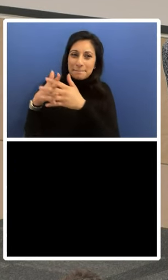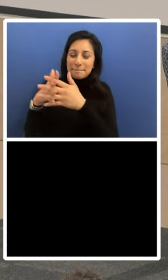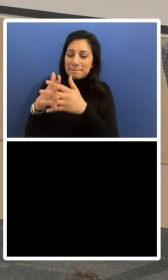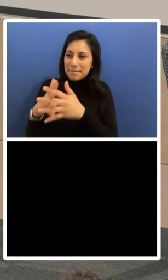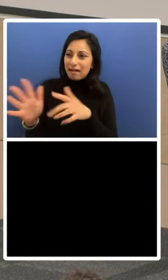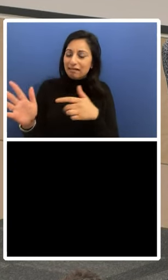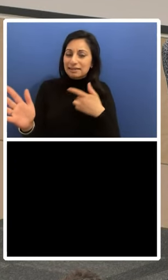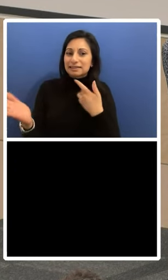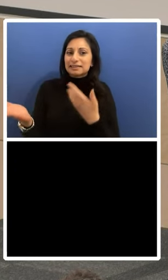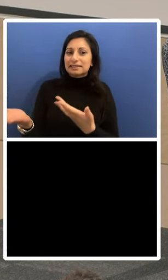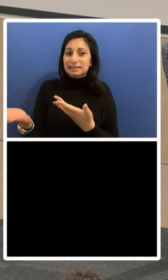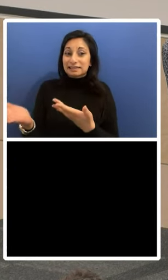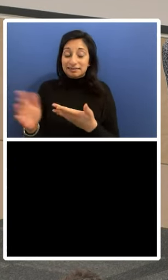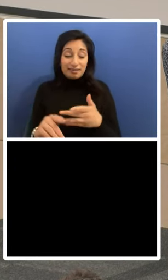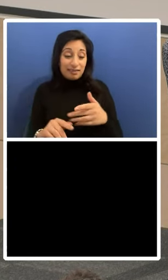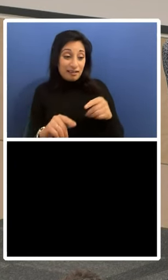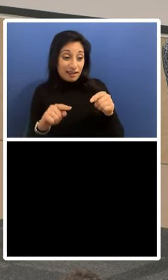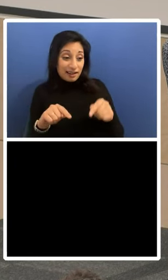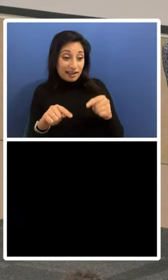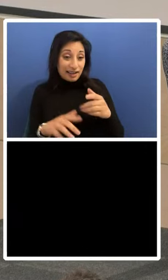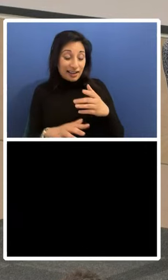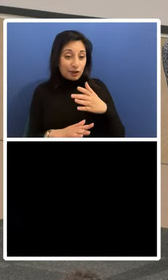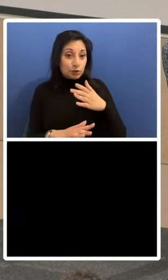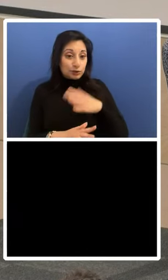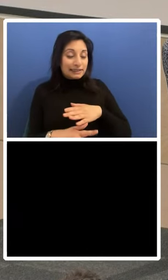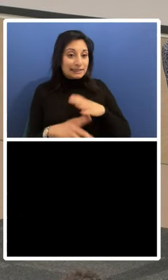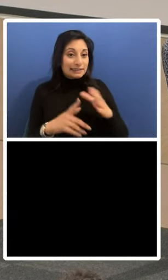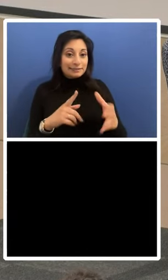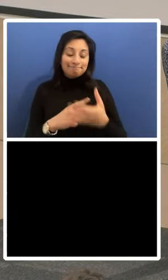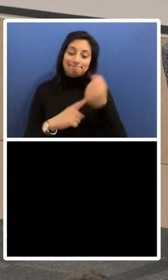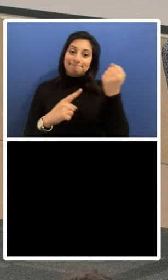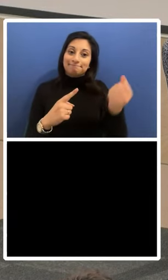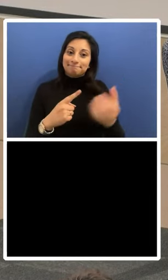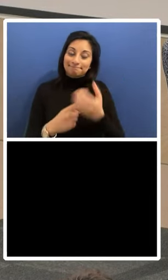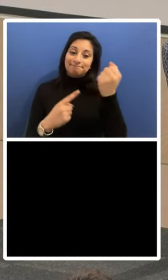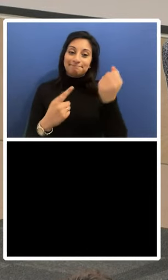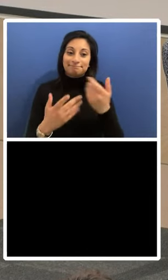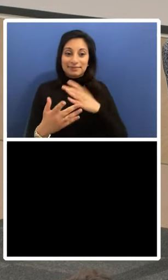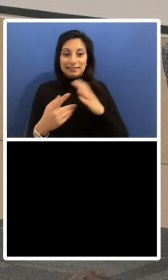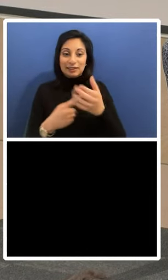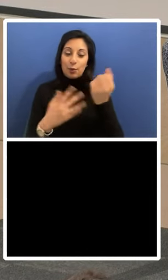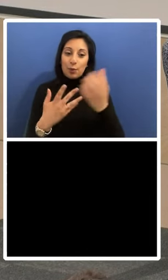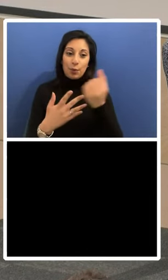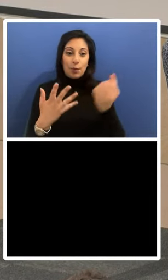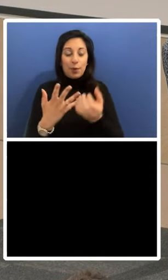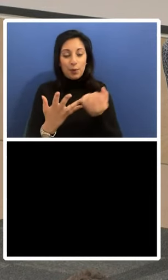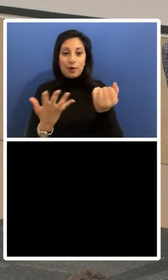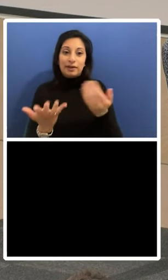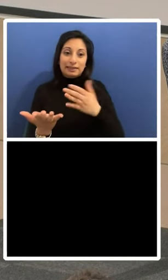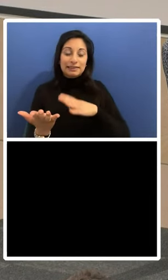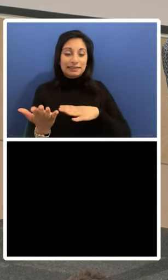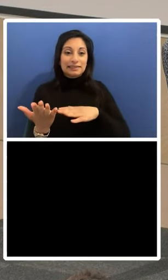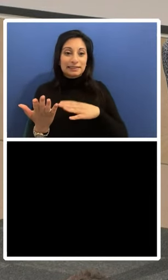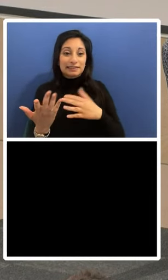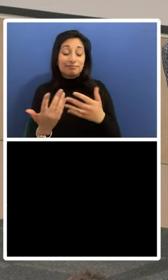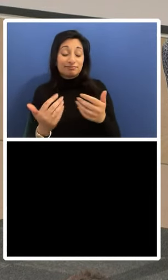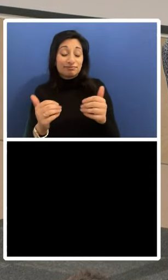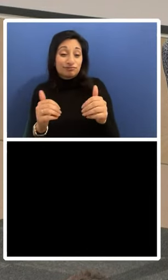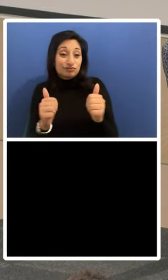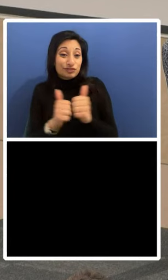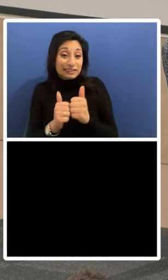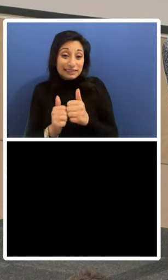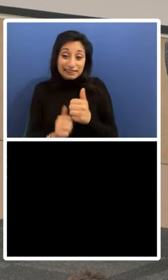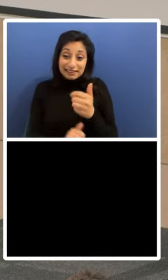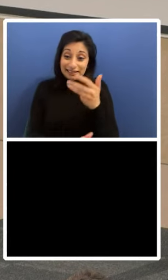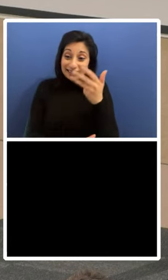got to succeed, you've got to succeed. And then everybody's dissatisfied if they're not succeeding, if they feel like they're failing. Yeah. So I agree, like at 19, you